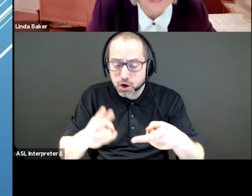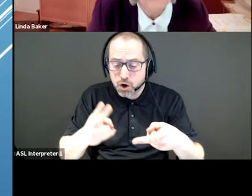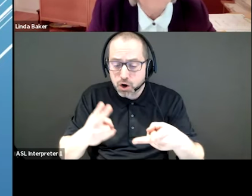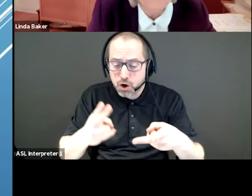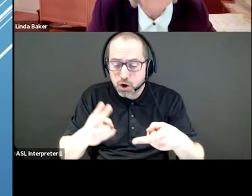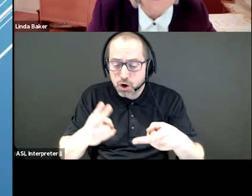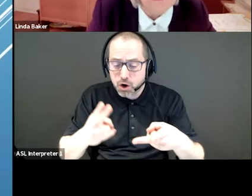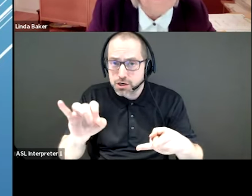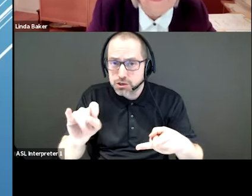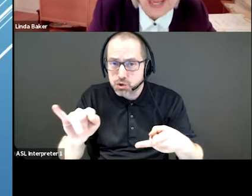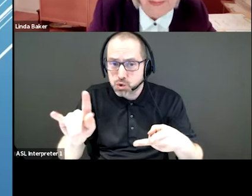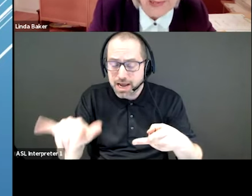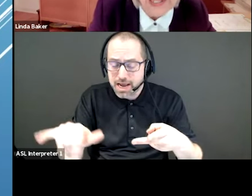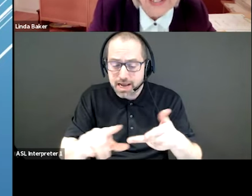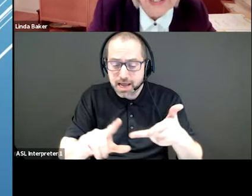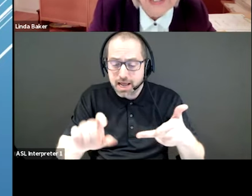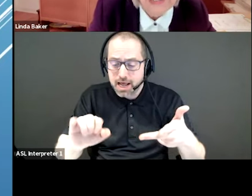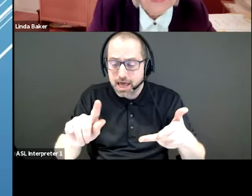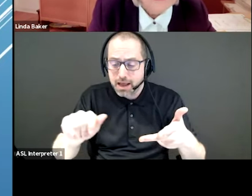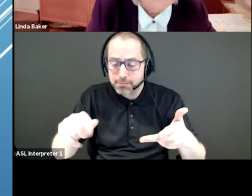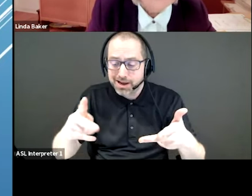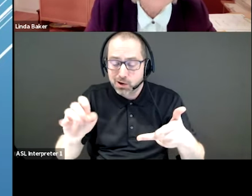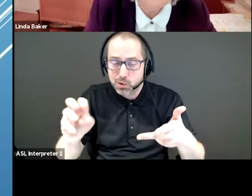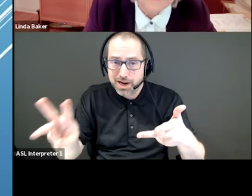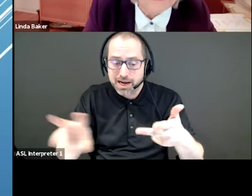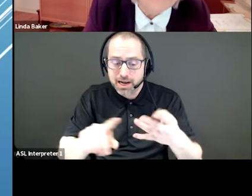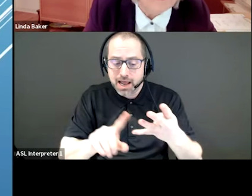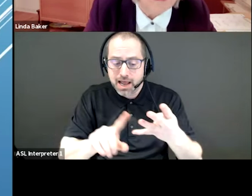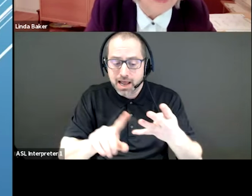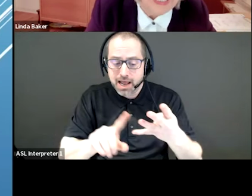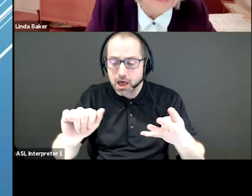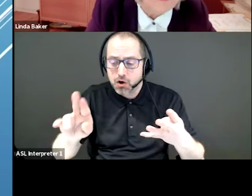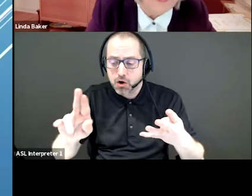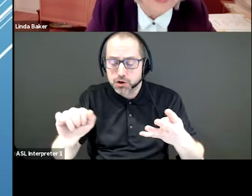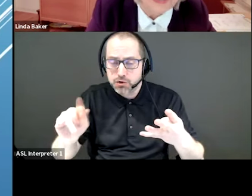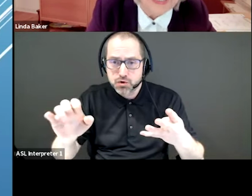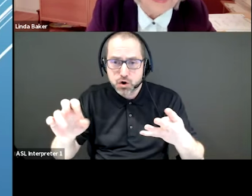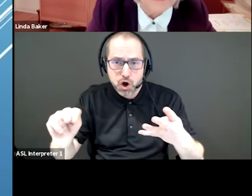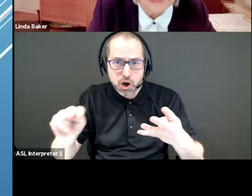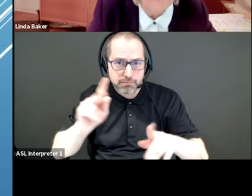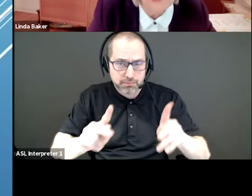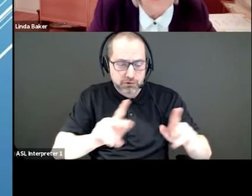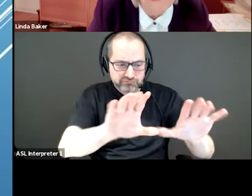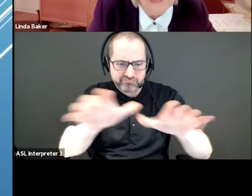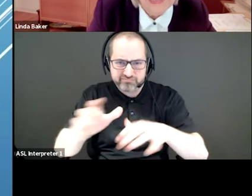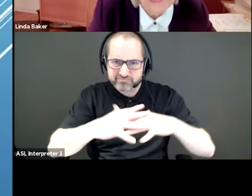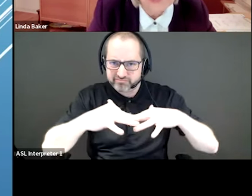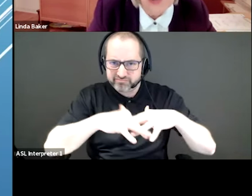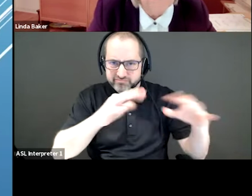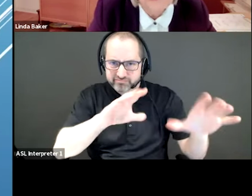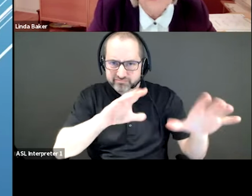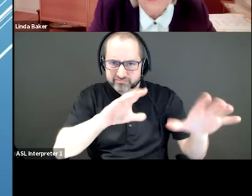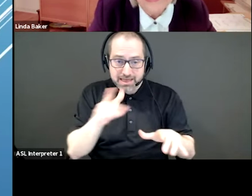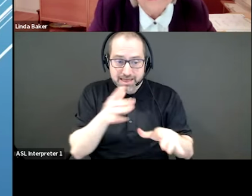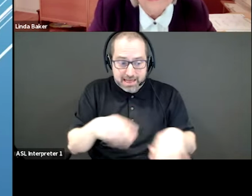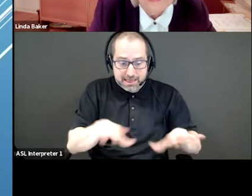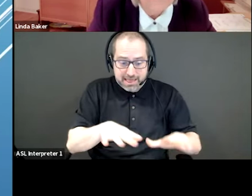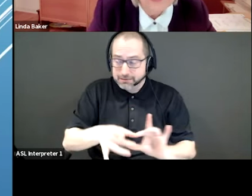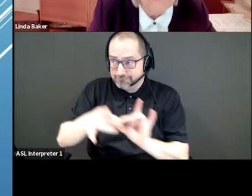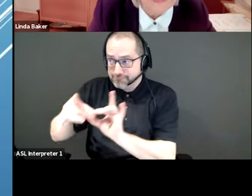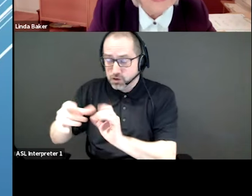and the Attawandaron peoples. These lands are connected with the London Township and Sombra